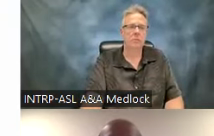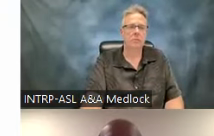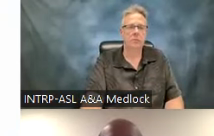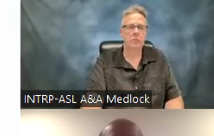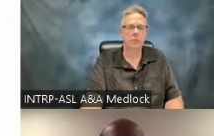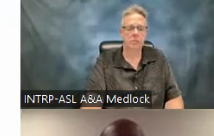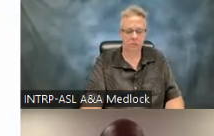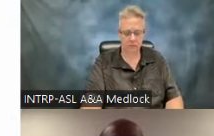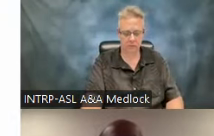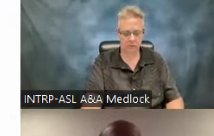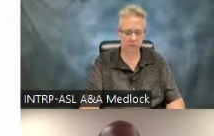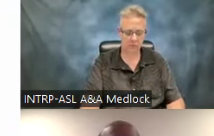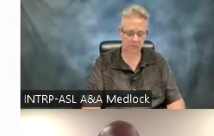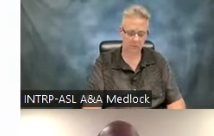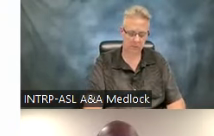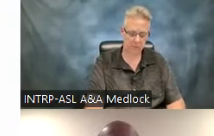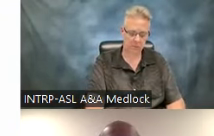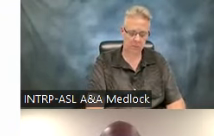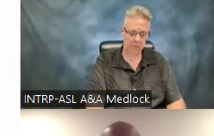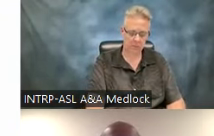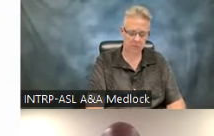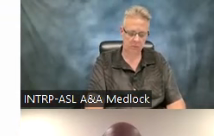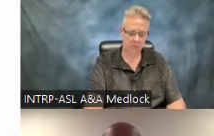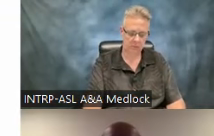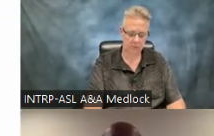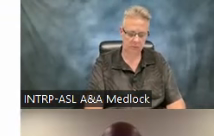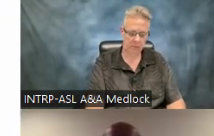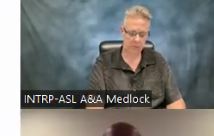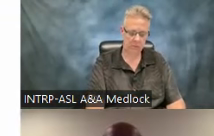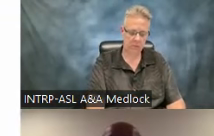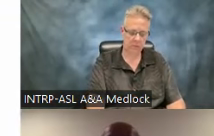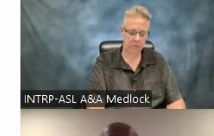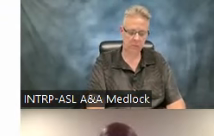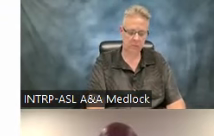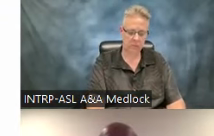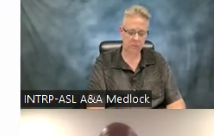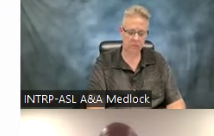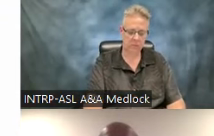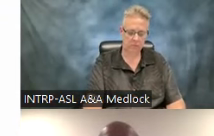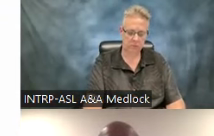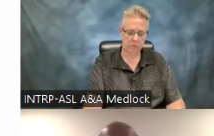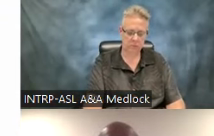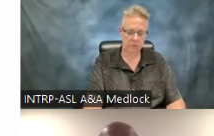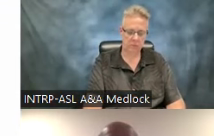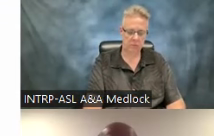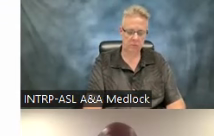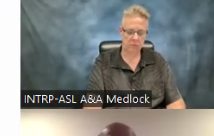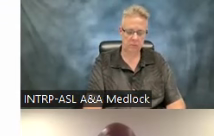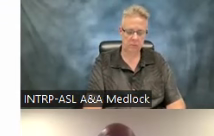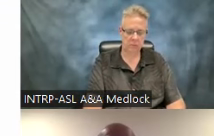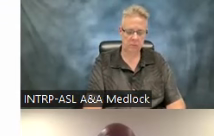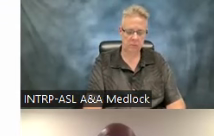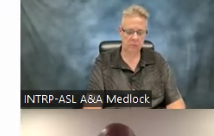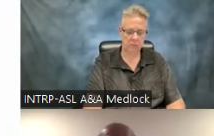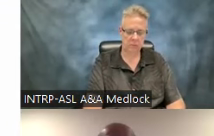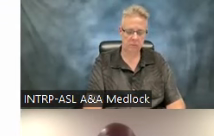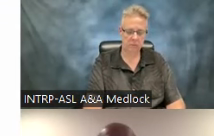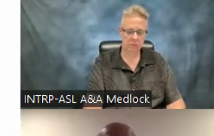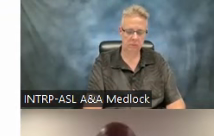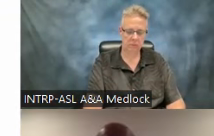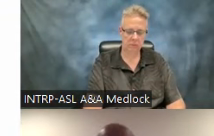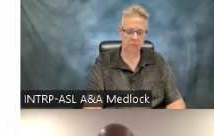both physical and electronic information during its consideration of complaints. Electronic access to sensitive